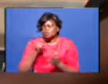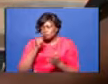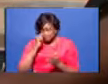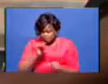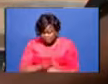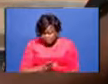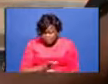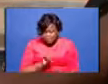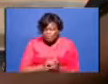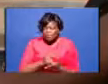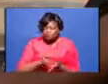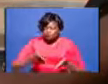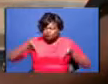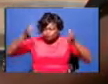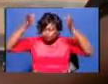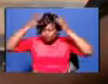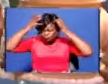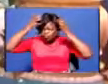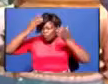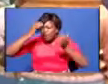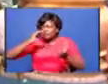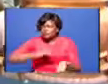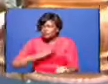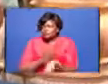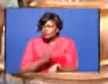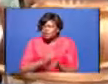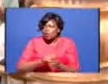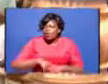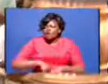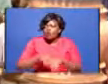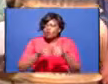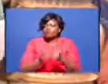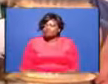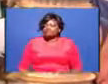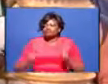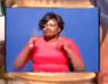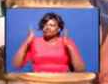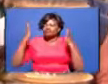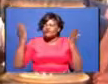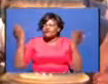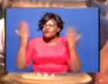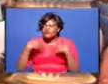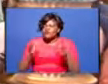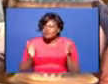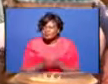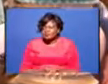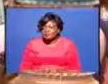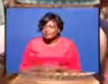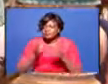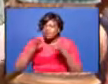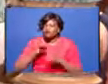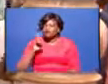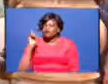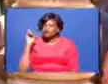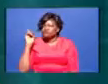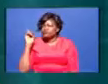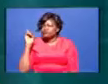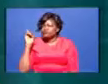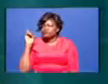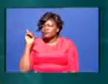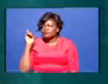This is the authority we follow, the scripture. The festival culminates in the installation of Murti, the